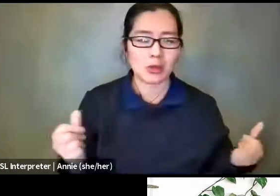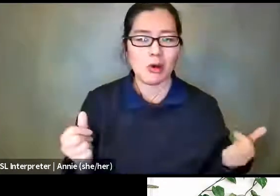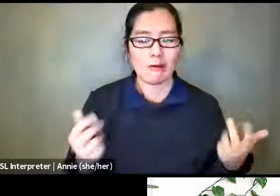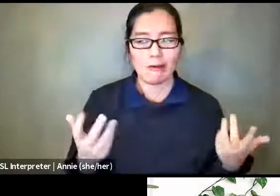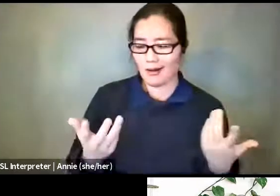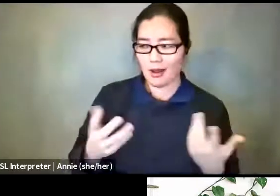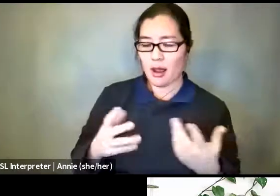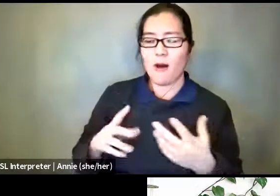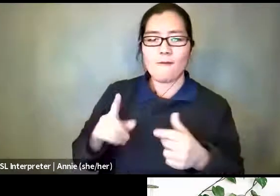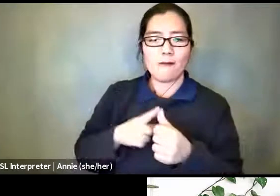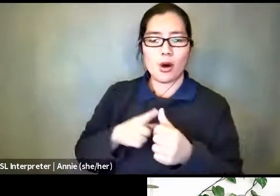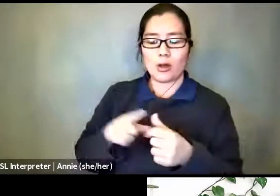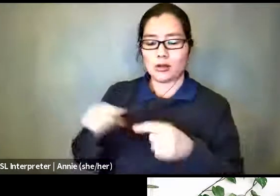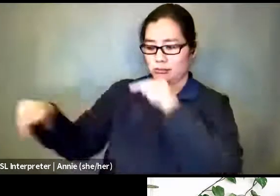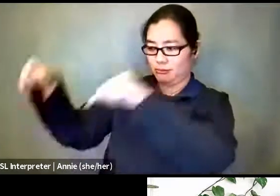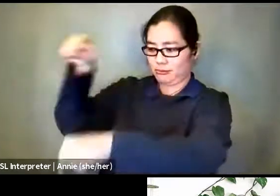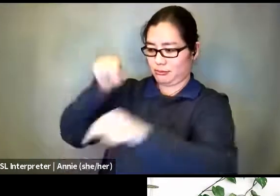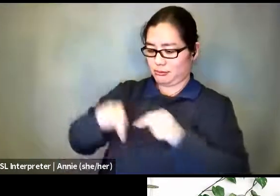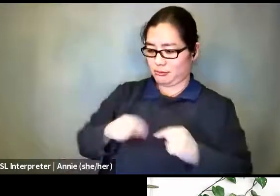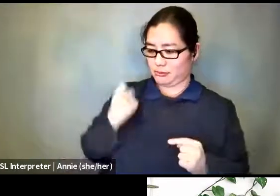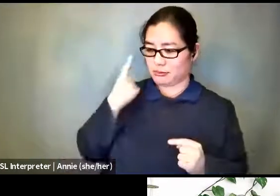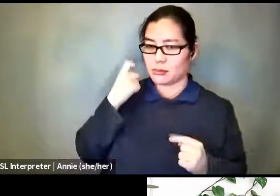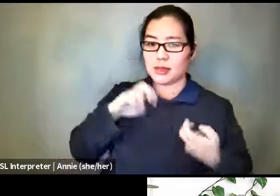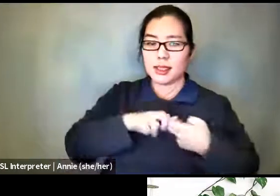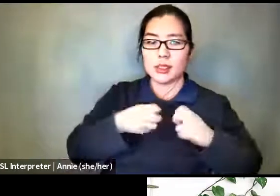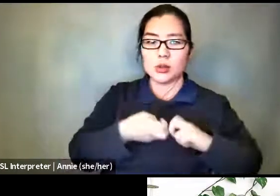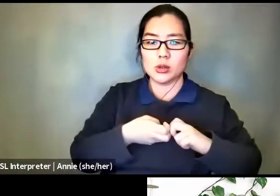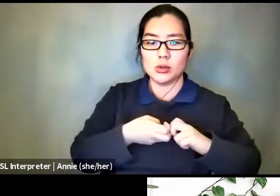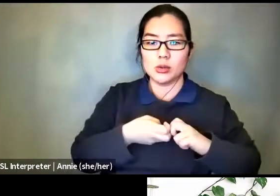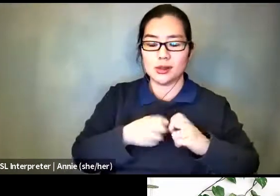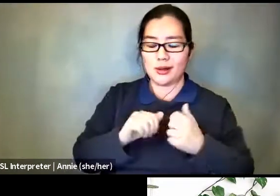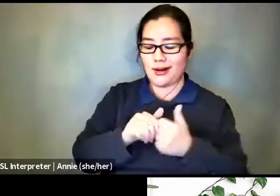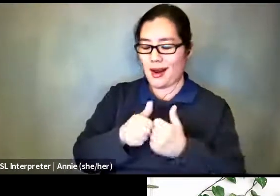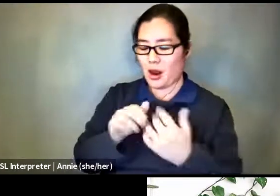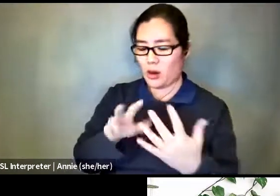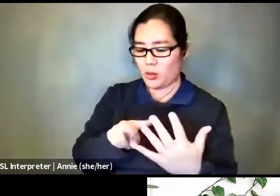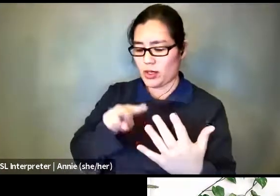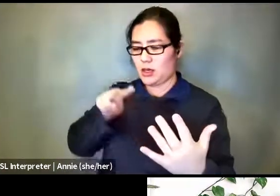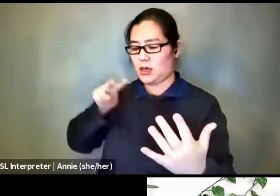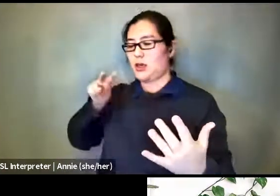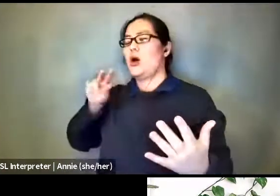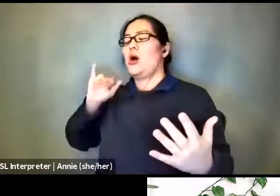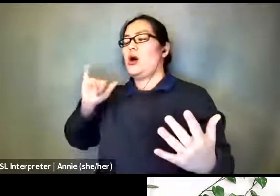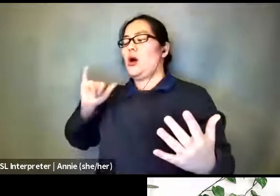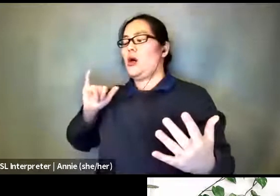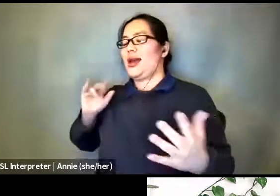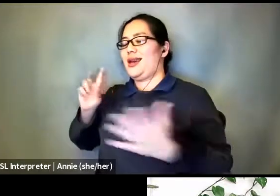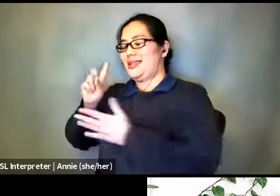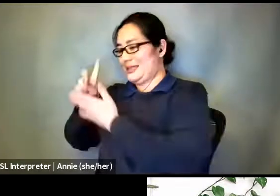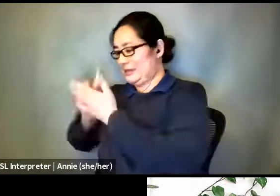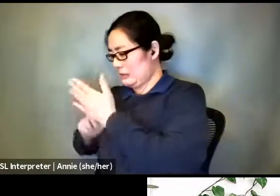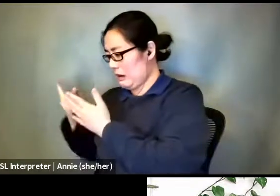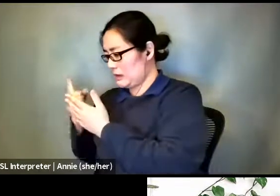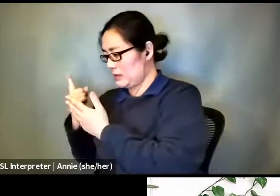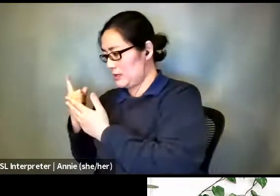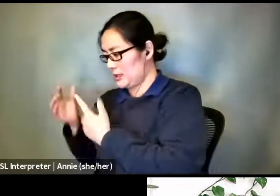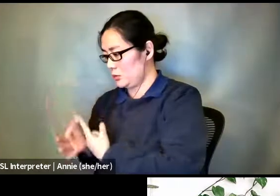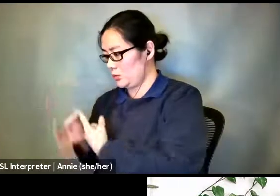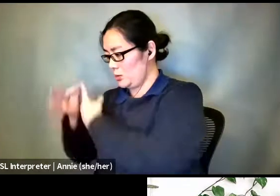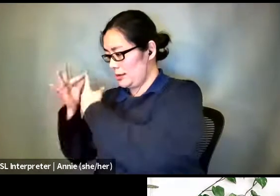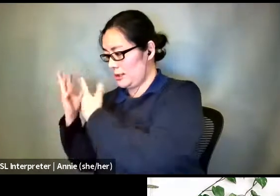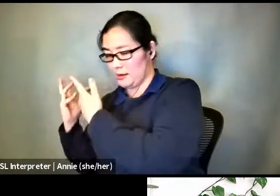the issues and how do we then kind of take a step back like you did and design something that's really going to be unique and